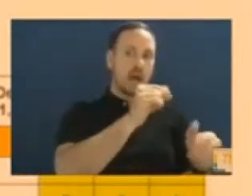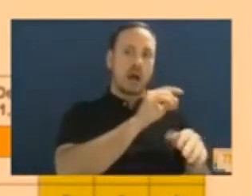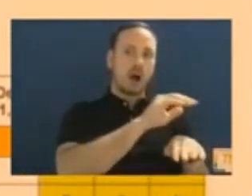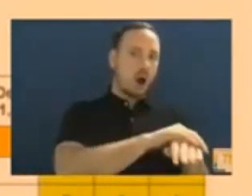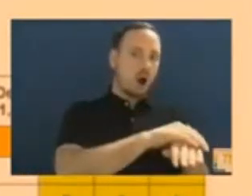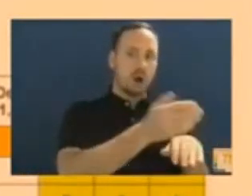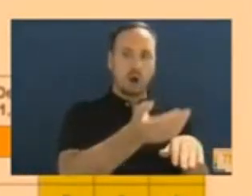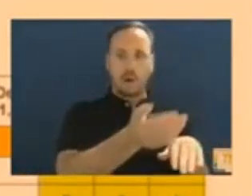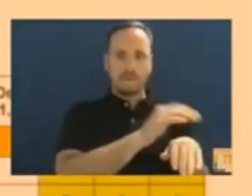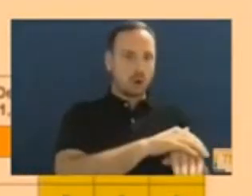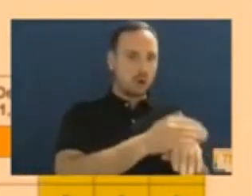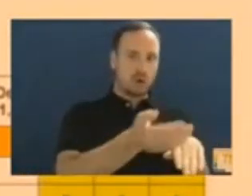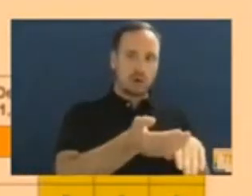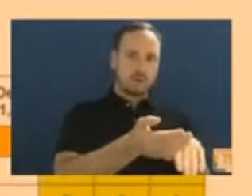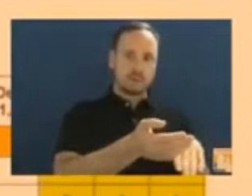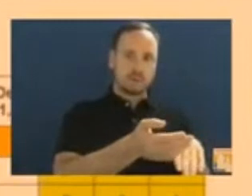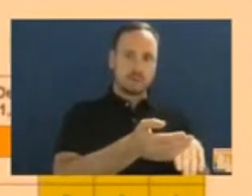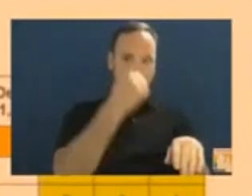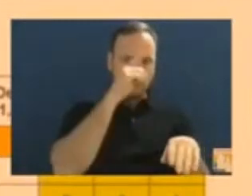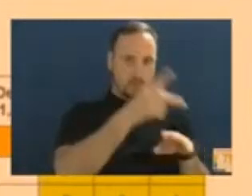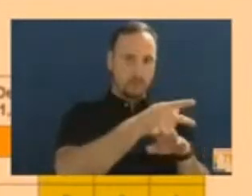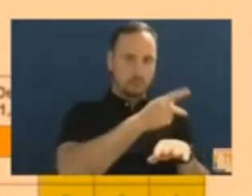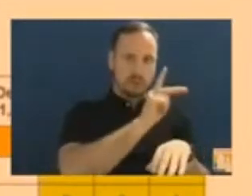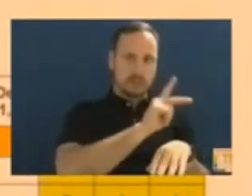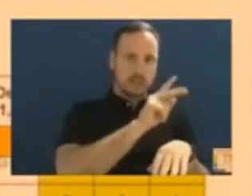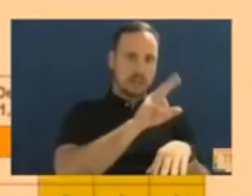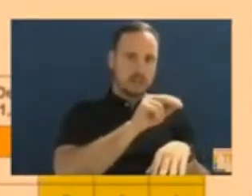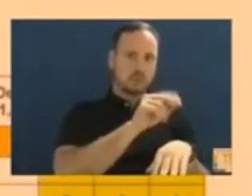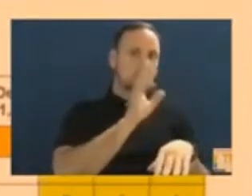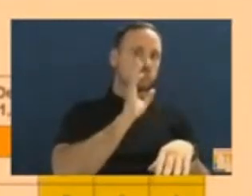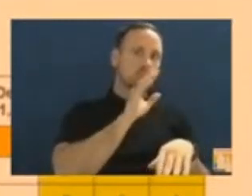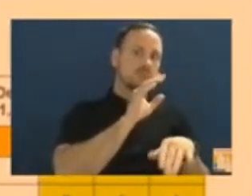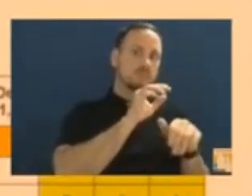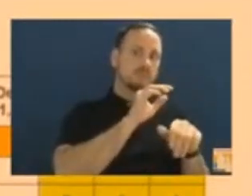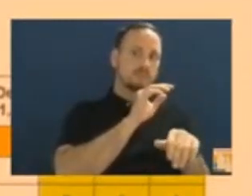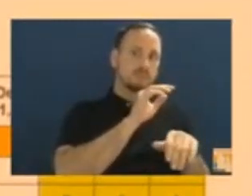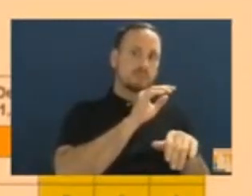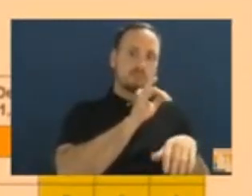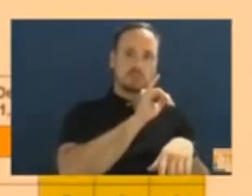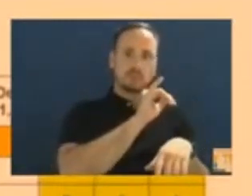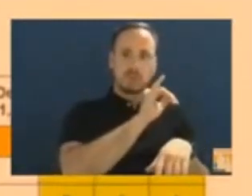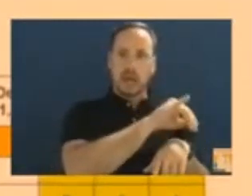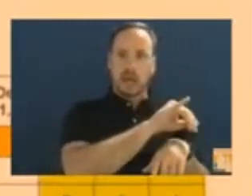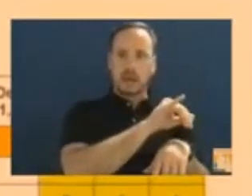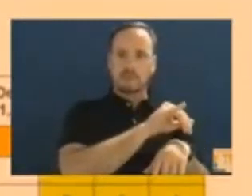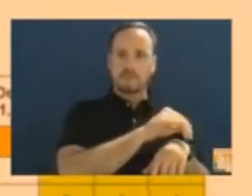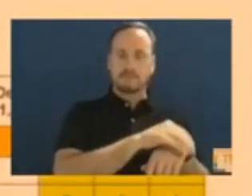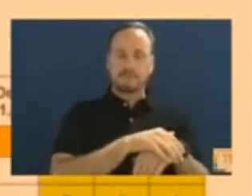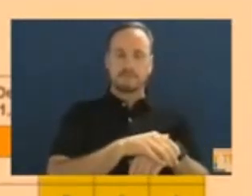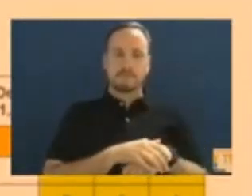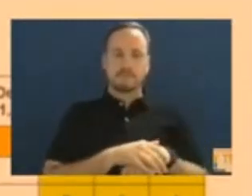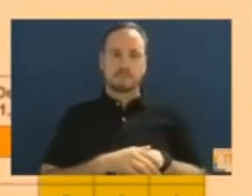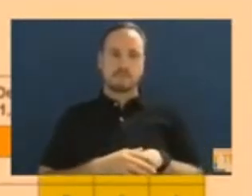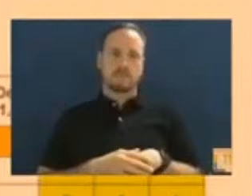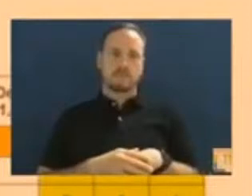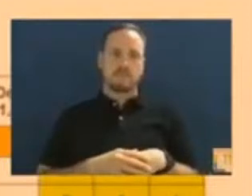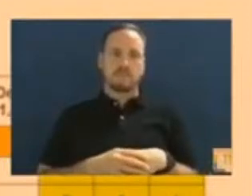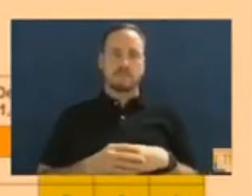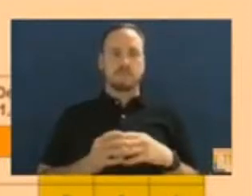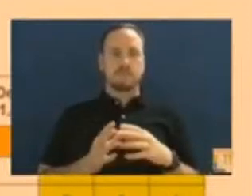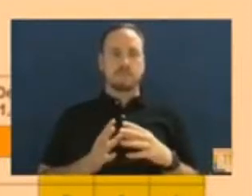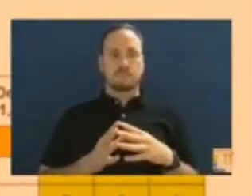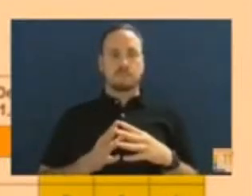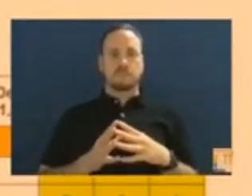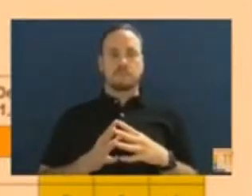weeks off. They will remain in the building. So I wanted to highlight those things, and I'm happy